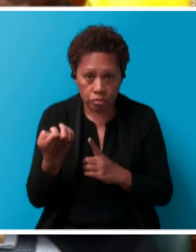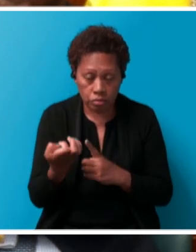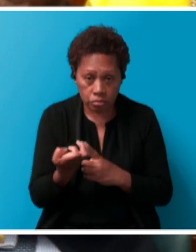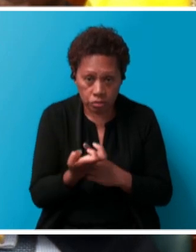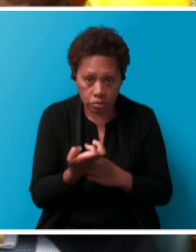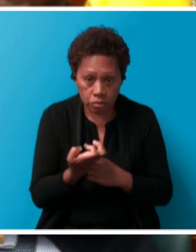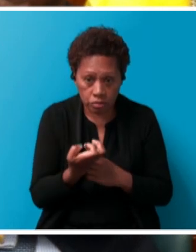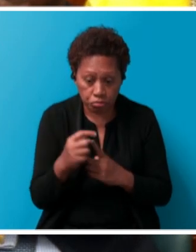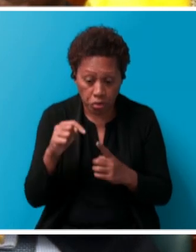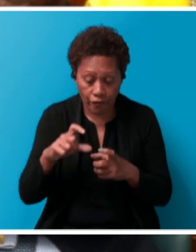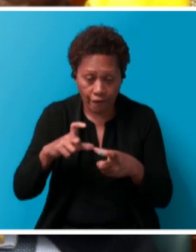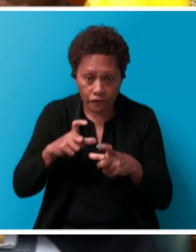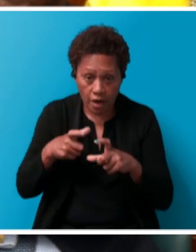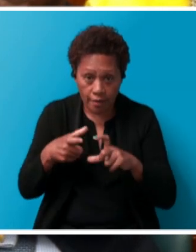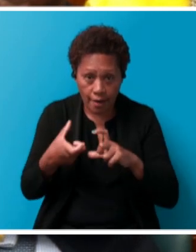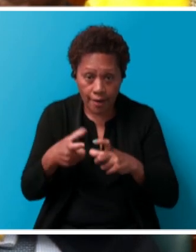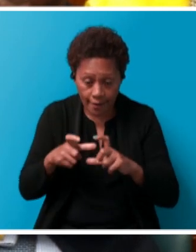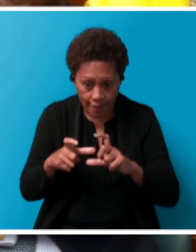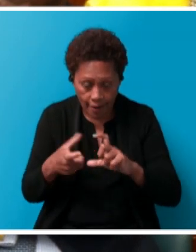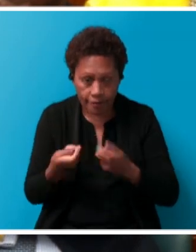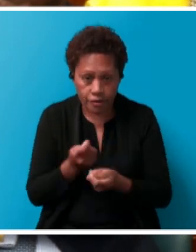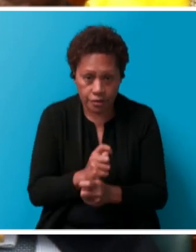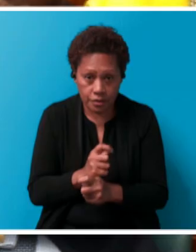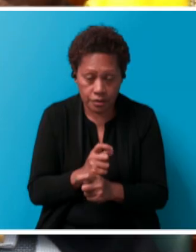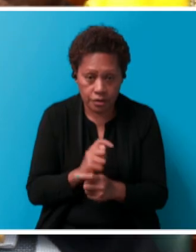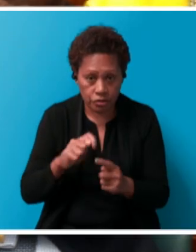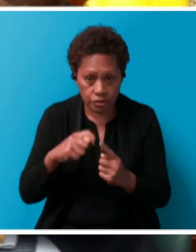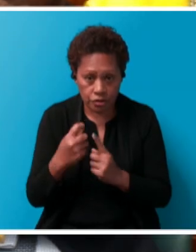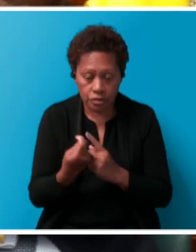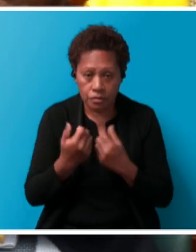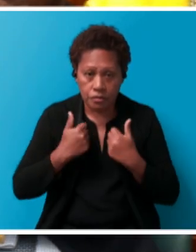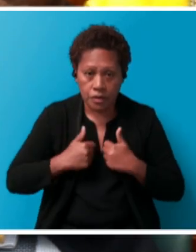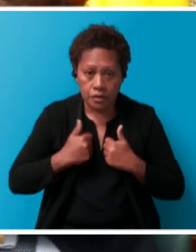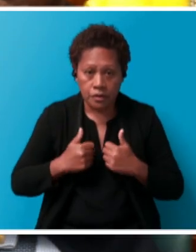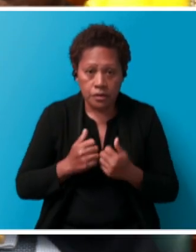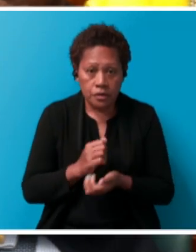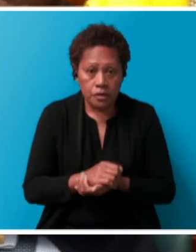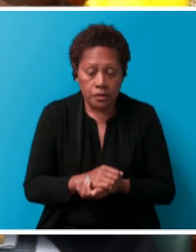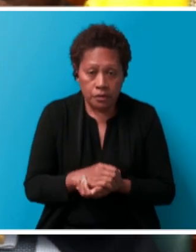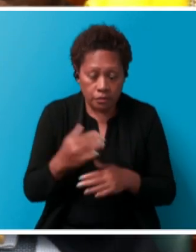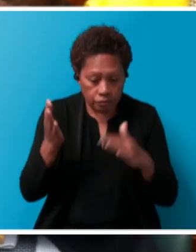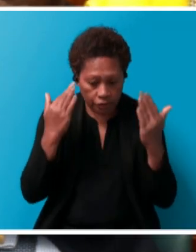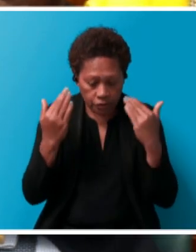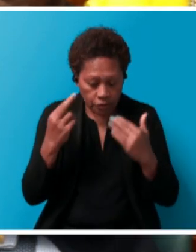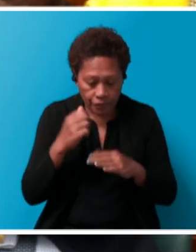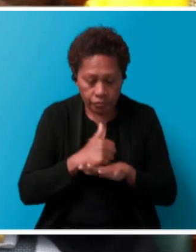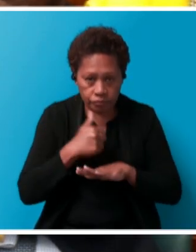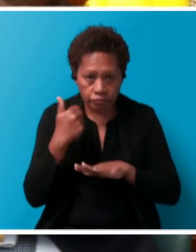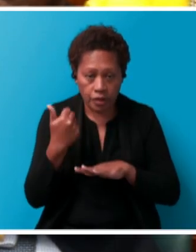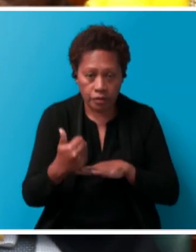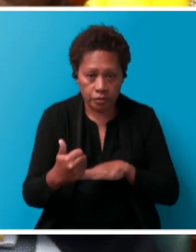climate, and of course climate change, and our traditional practices. Mr. Speaker, sir, government has committed to